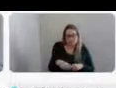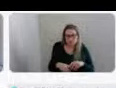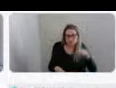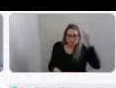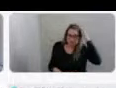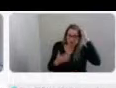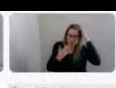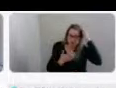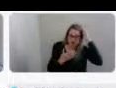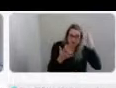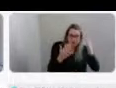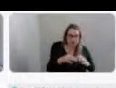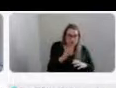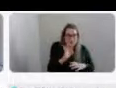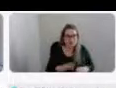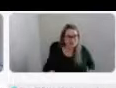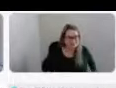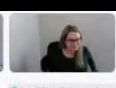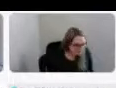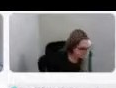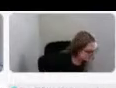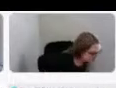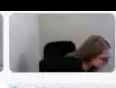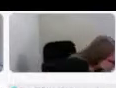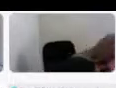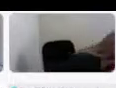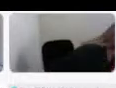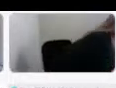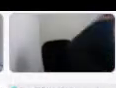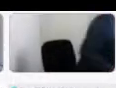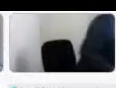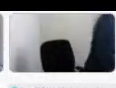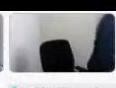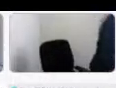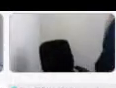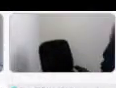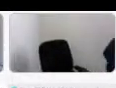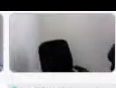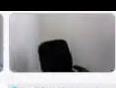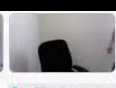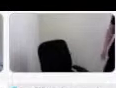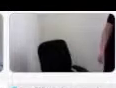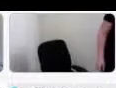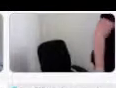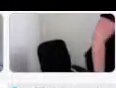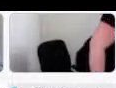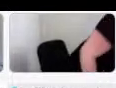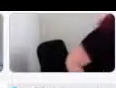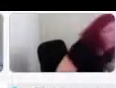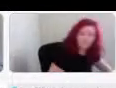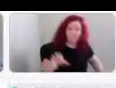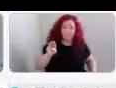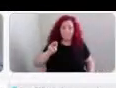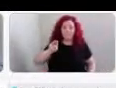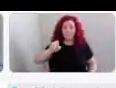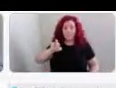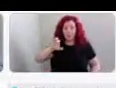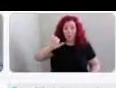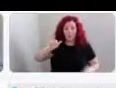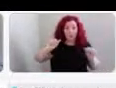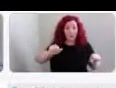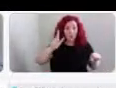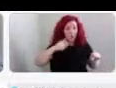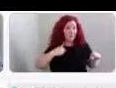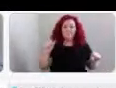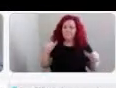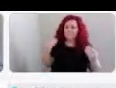thank you the next speaker is maria hidalgo maria can you hear me yes please thank you so much well folks